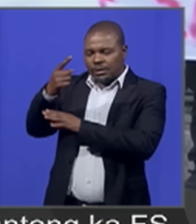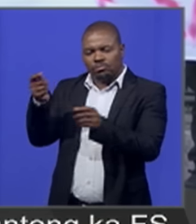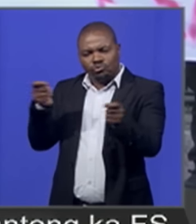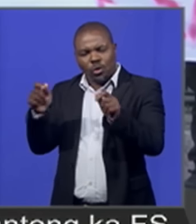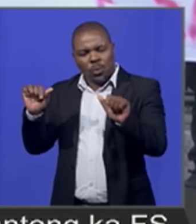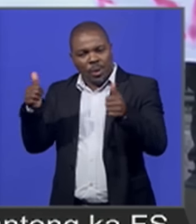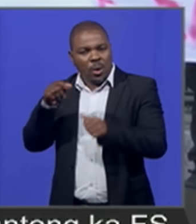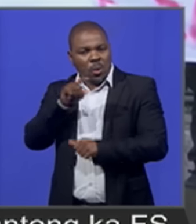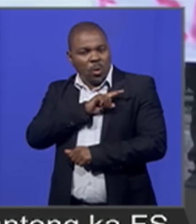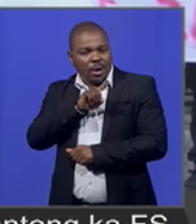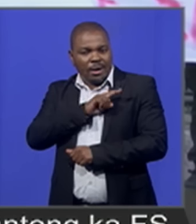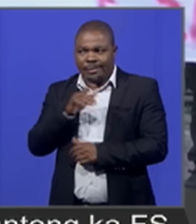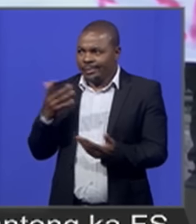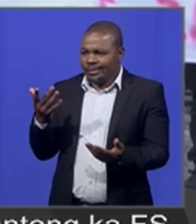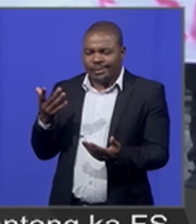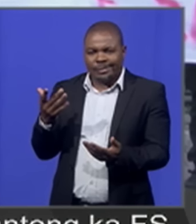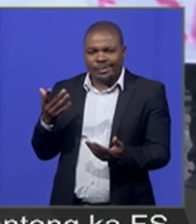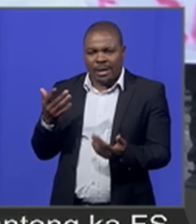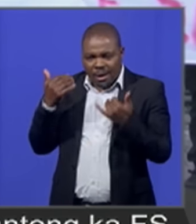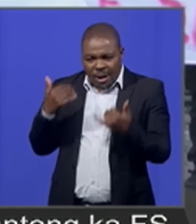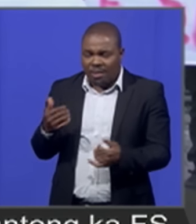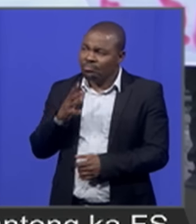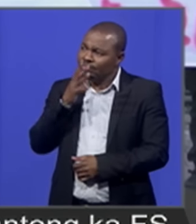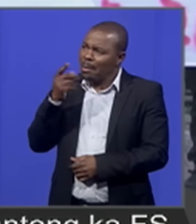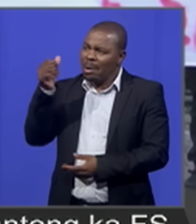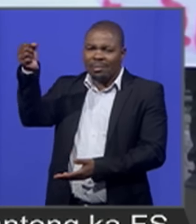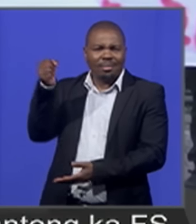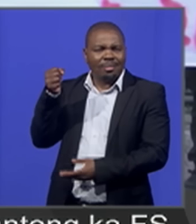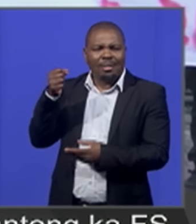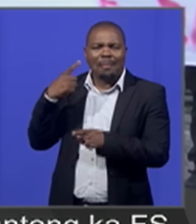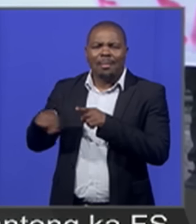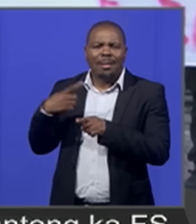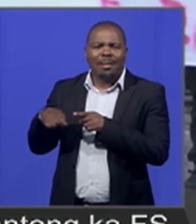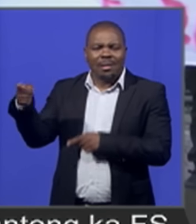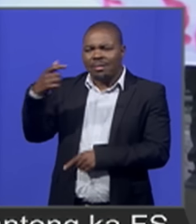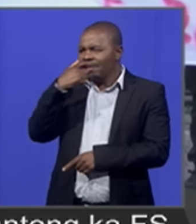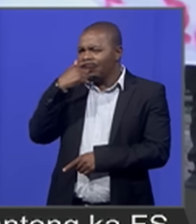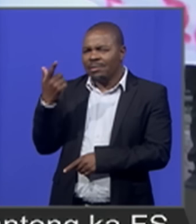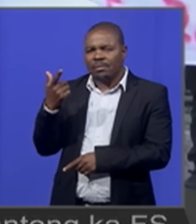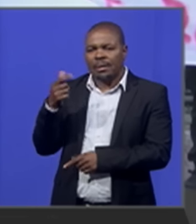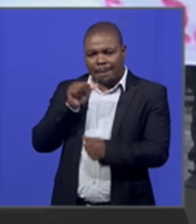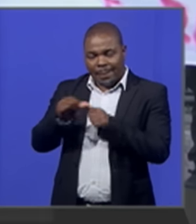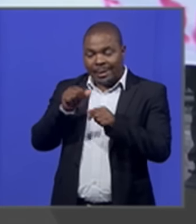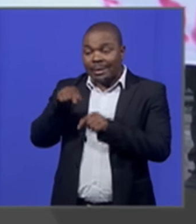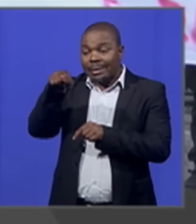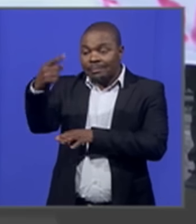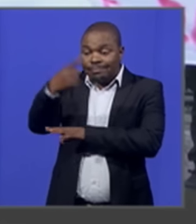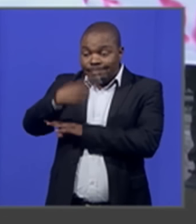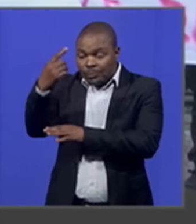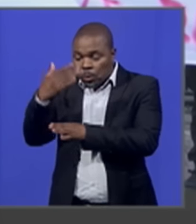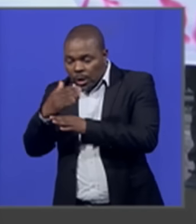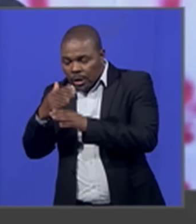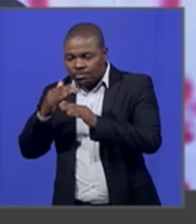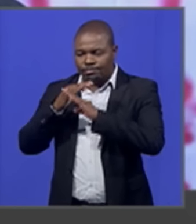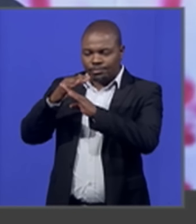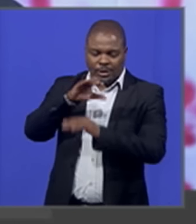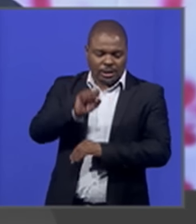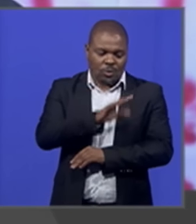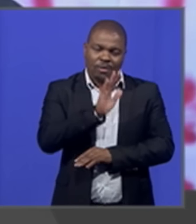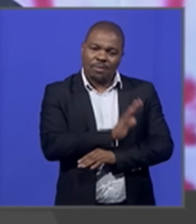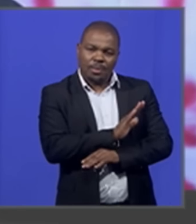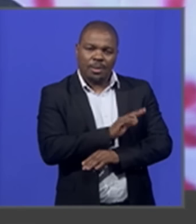ga ba kgone di kwala kaofela tsona. So tšhelete ngata ye e a ba palang ka yona Ntate Ramaphosa ha e nka ise mono e tlo go sireletsa baagi. Re